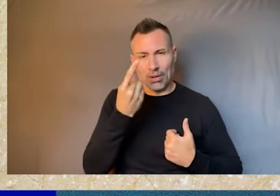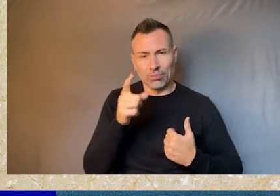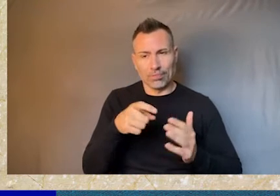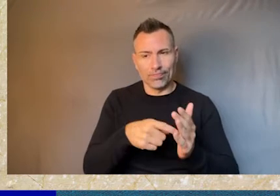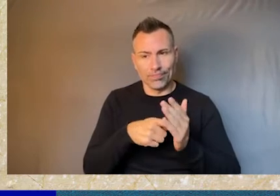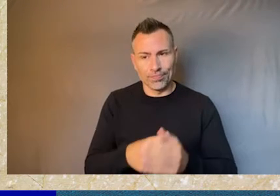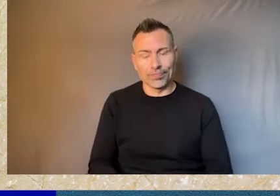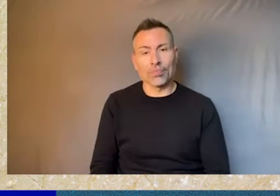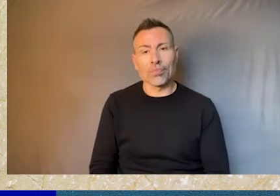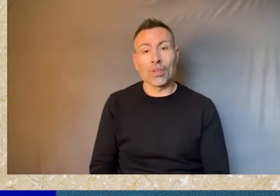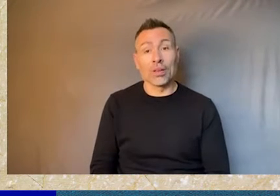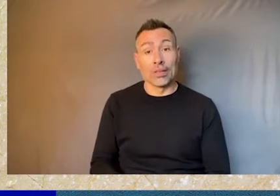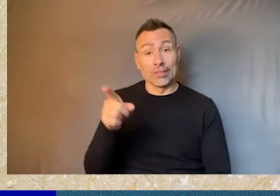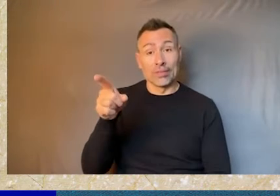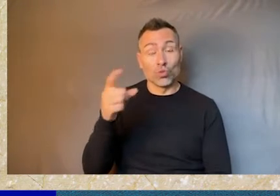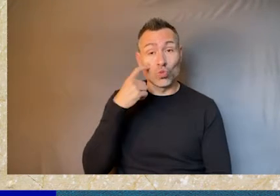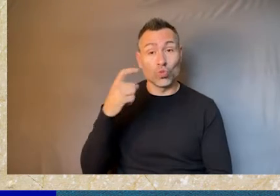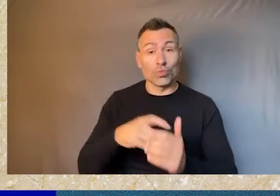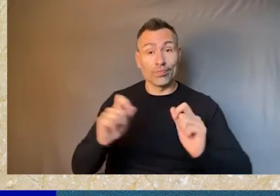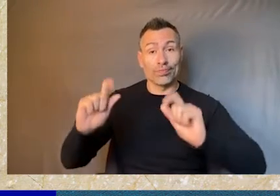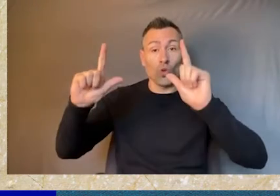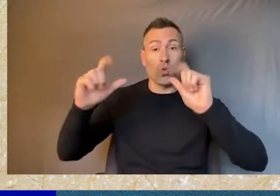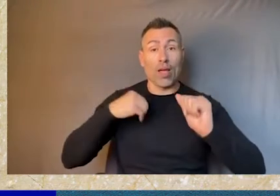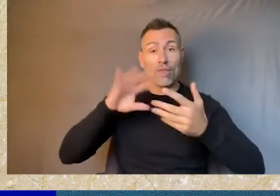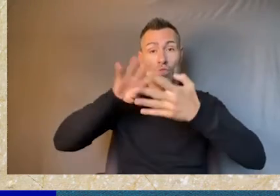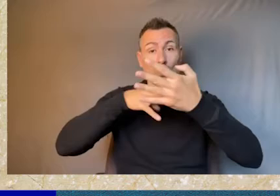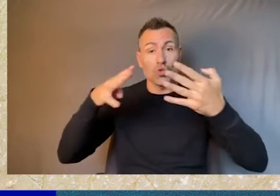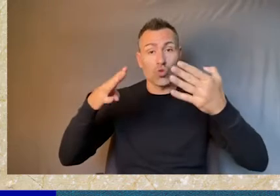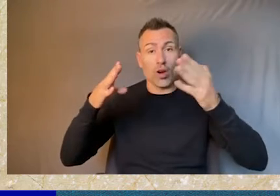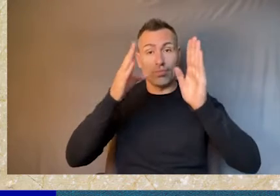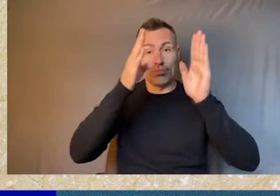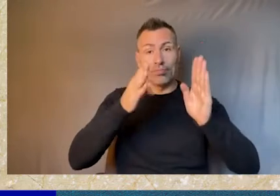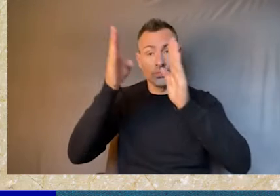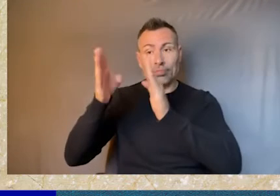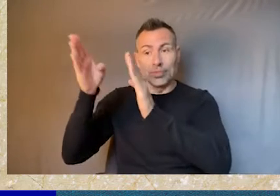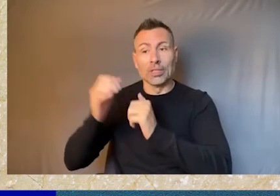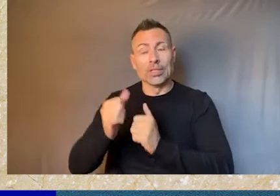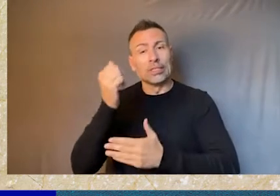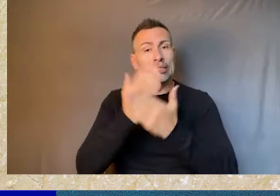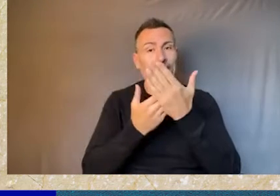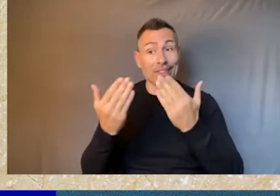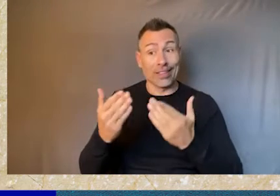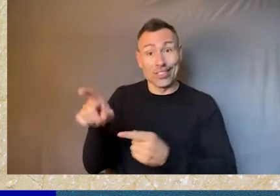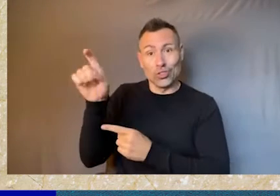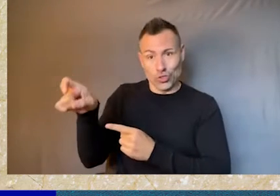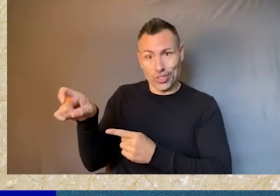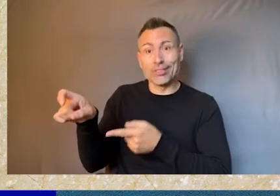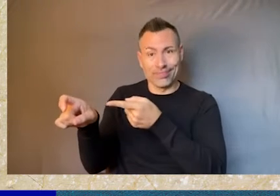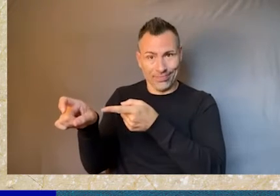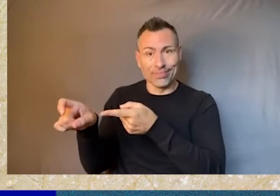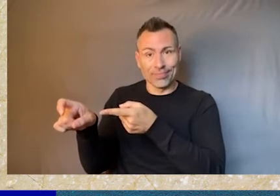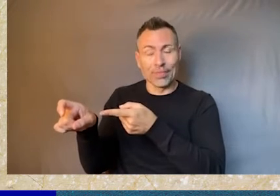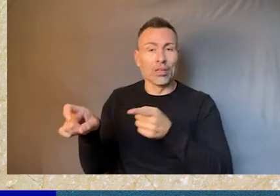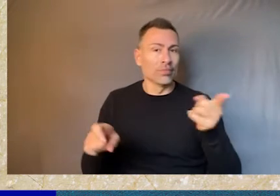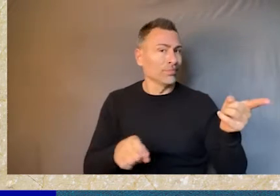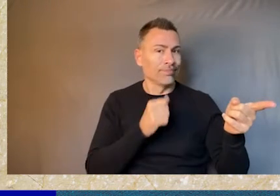I made you a little chart for us to look at some of the common things that you should and should not say